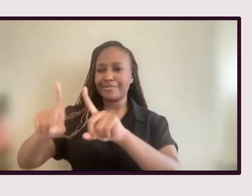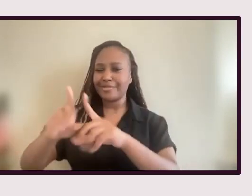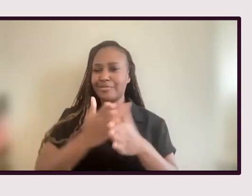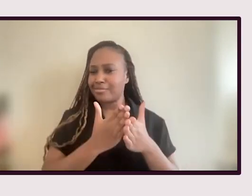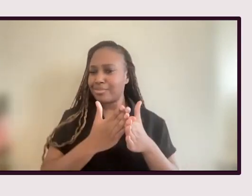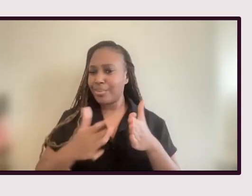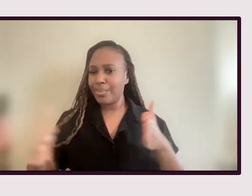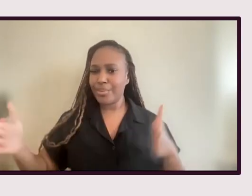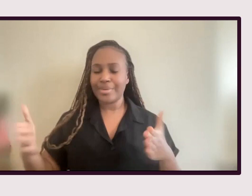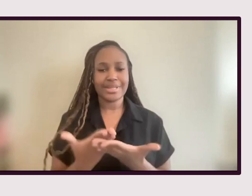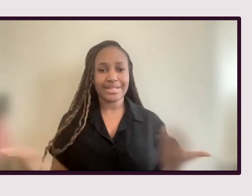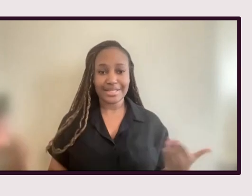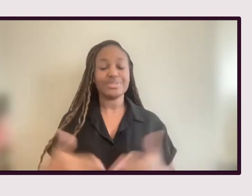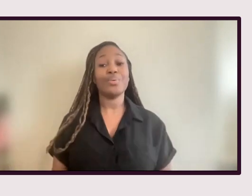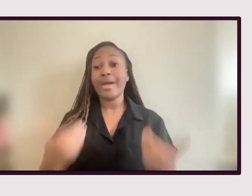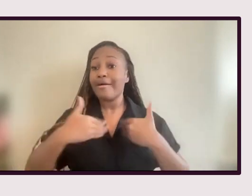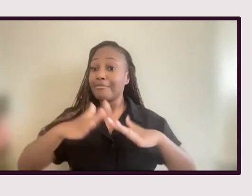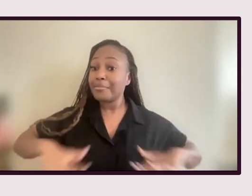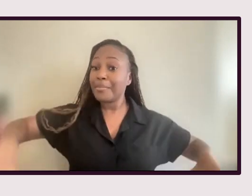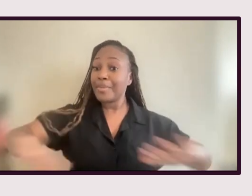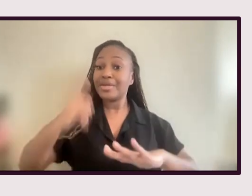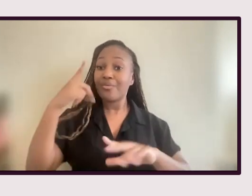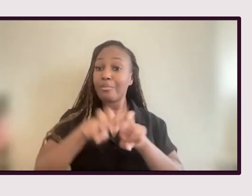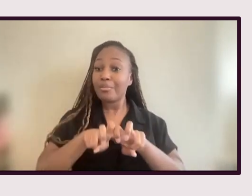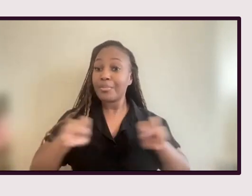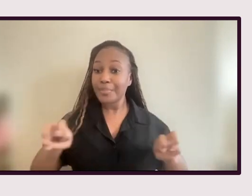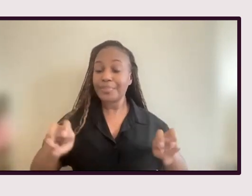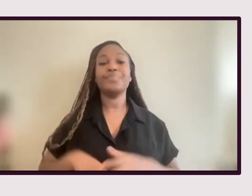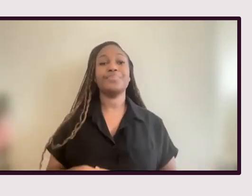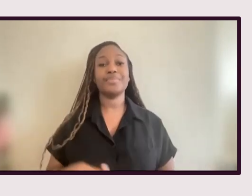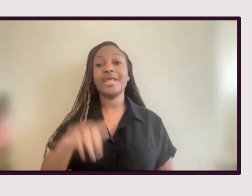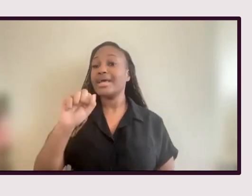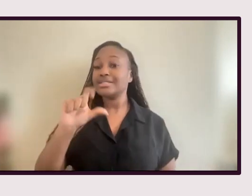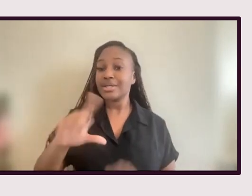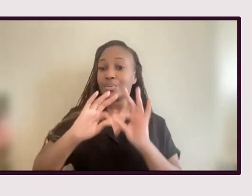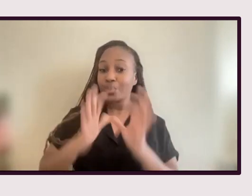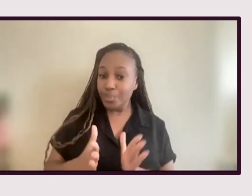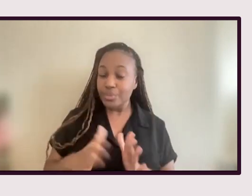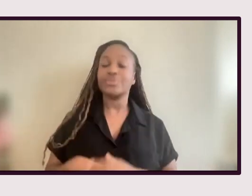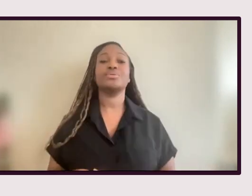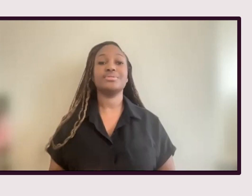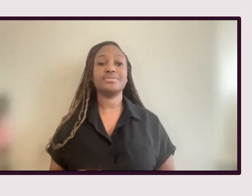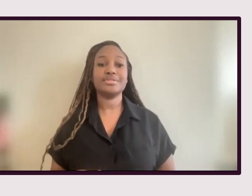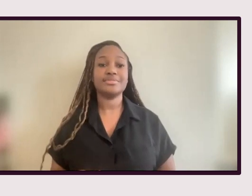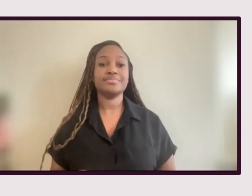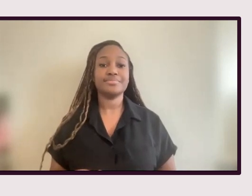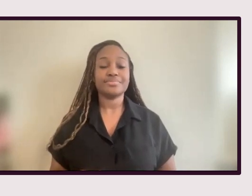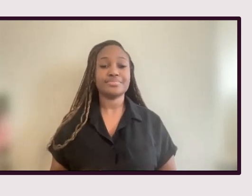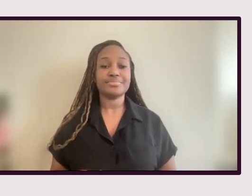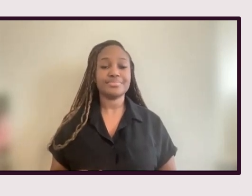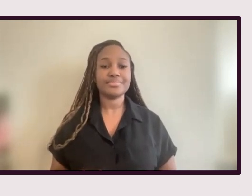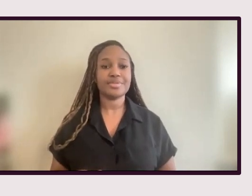hold space for our panelists, for our ASL interpreters, for our